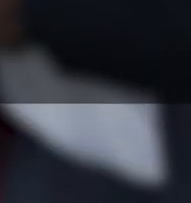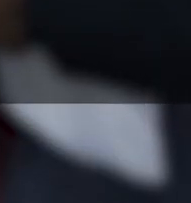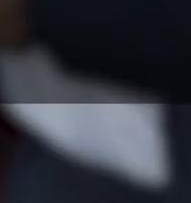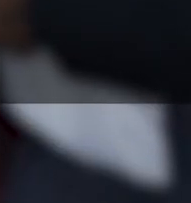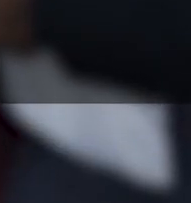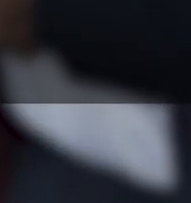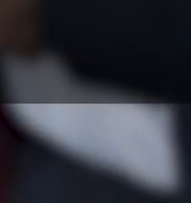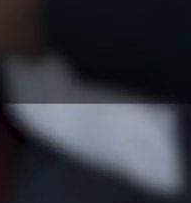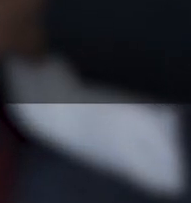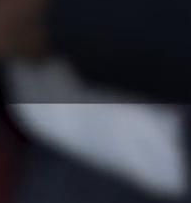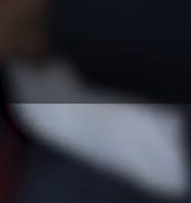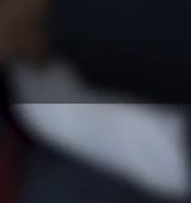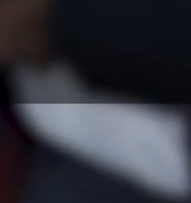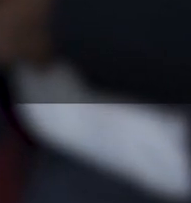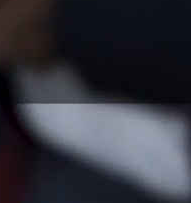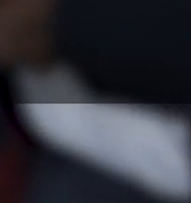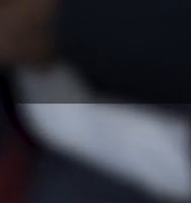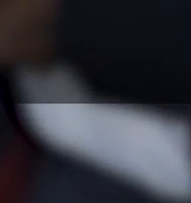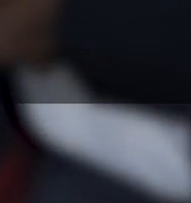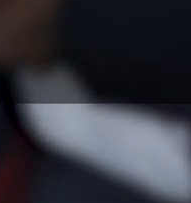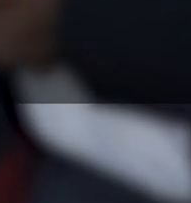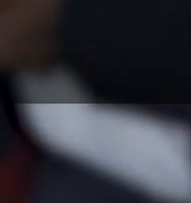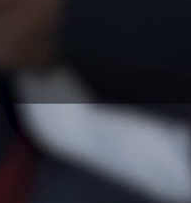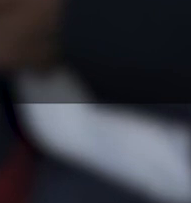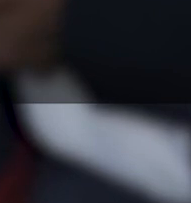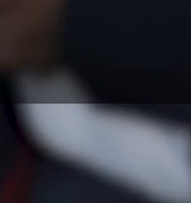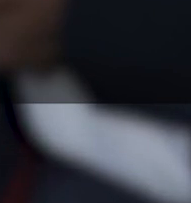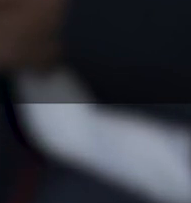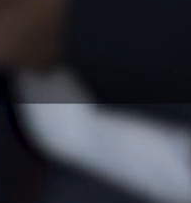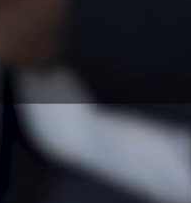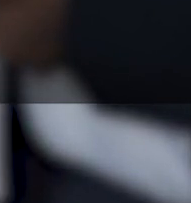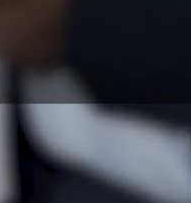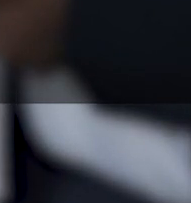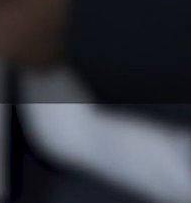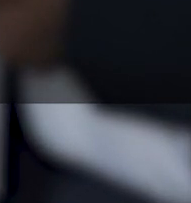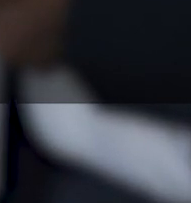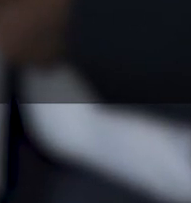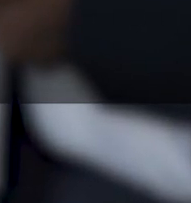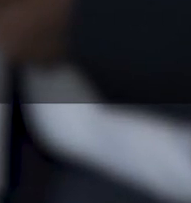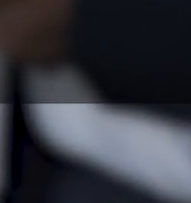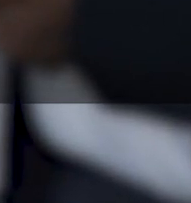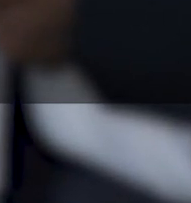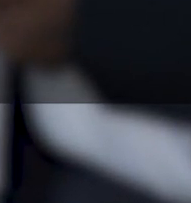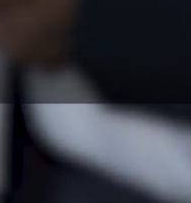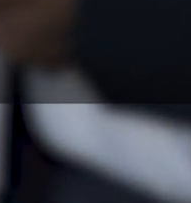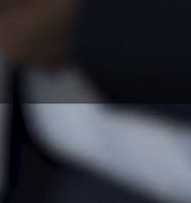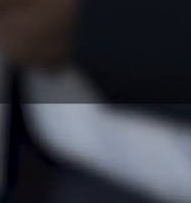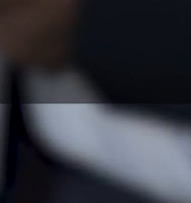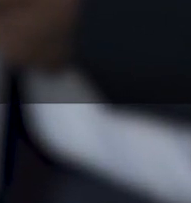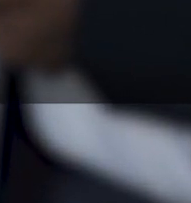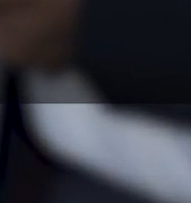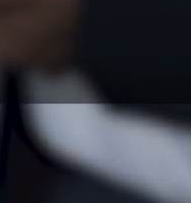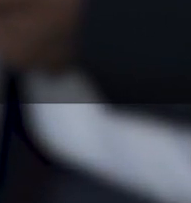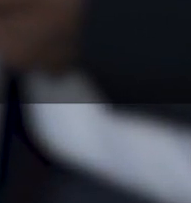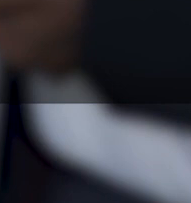get married? We encourage all our members to contact your senior pastor for direction on the steps to be taken in preparation for your